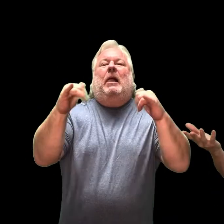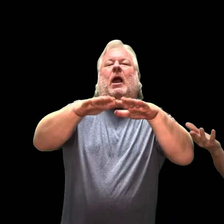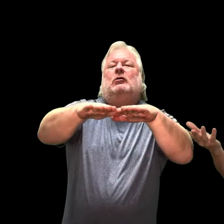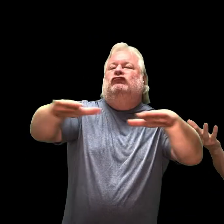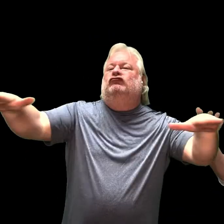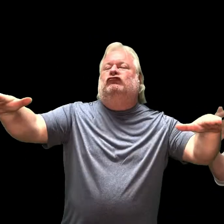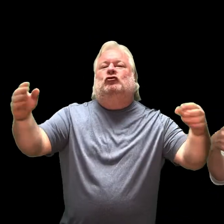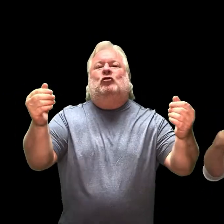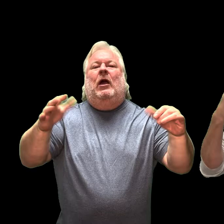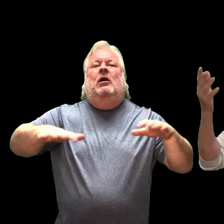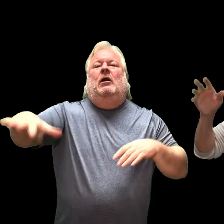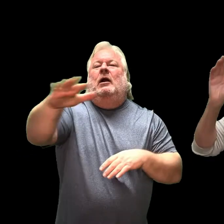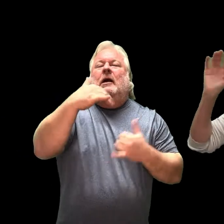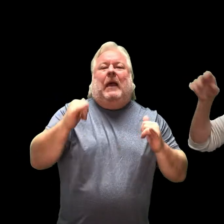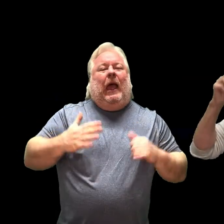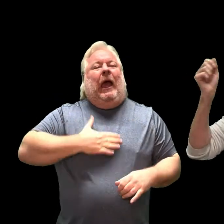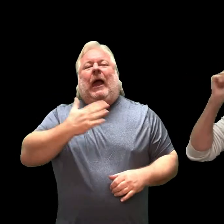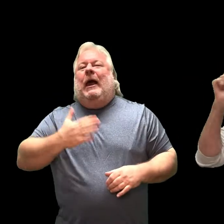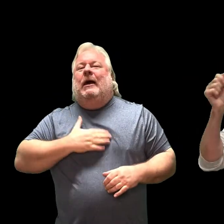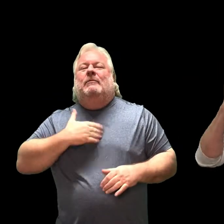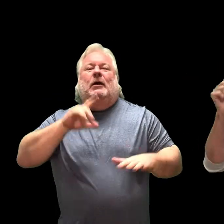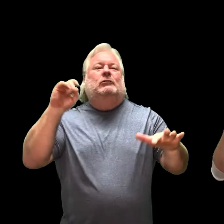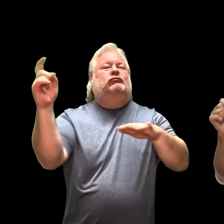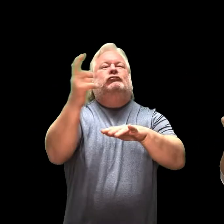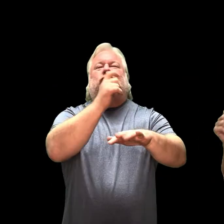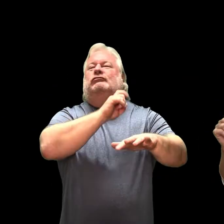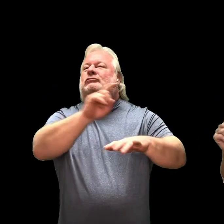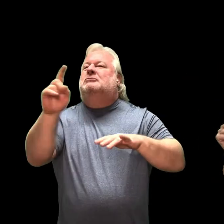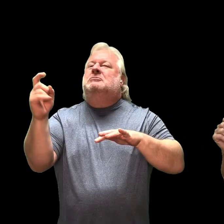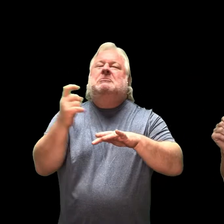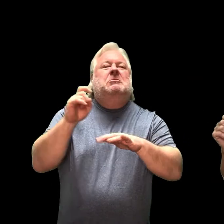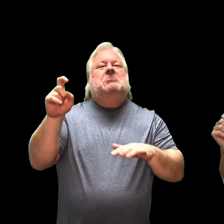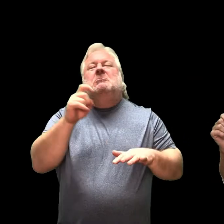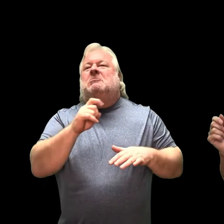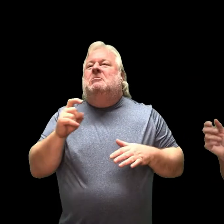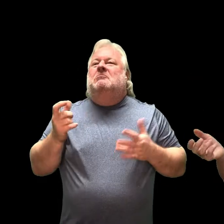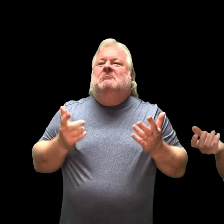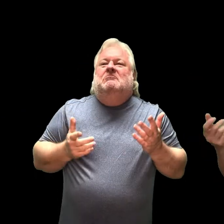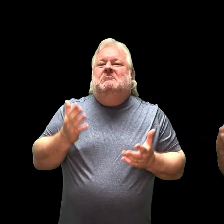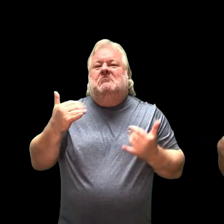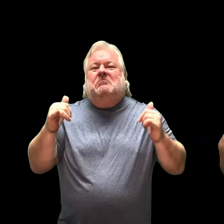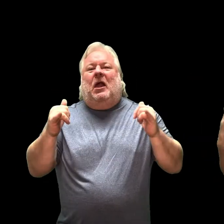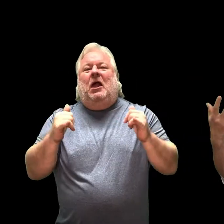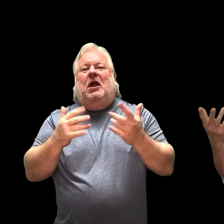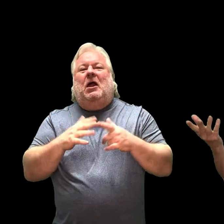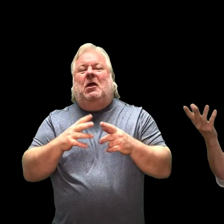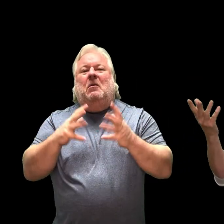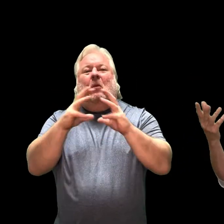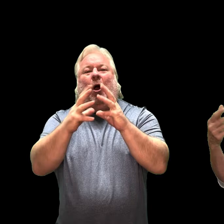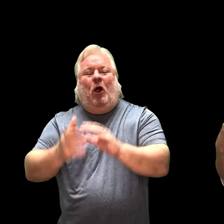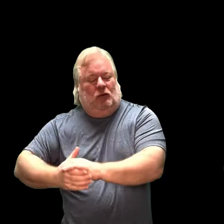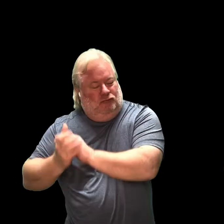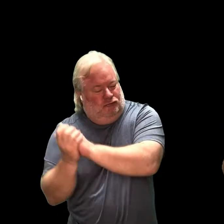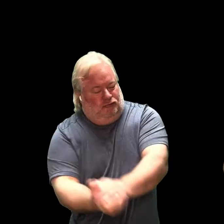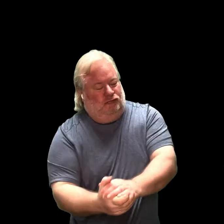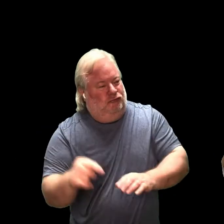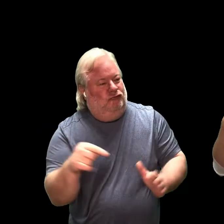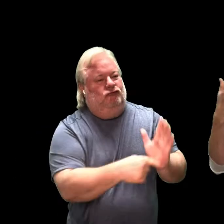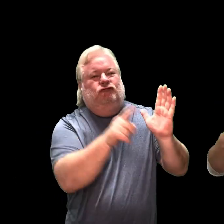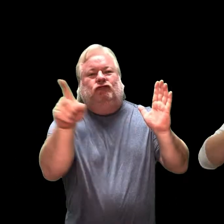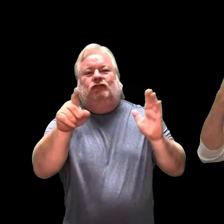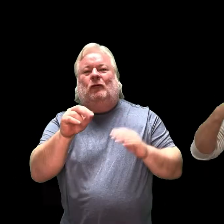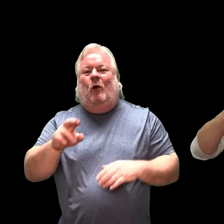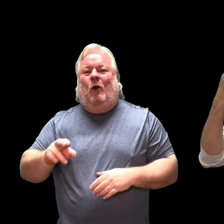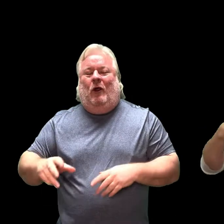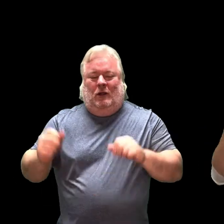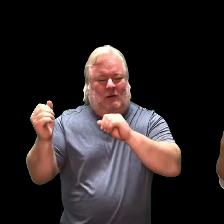playground and you're happy and you're kind of running around a little bit and maybe playing ball, or you've just got